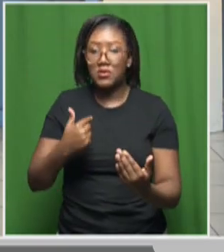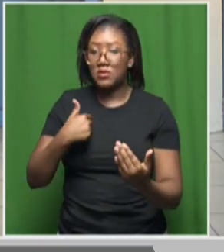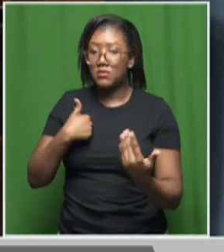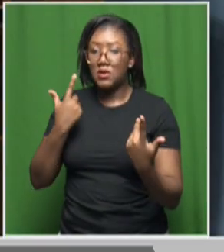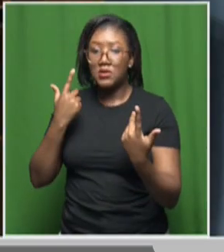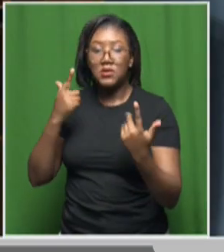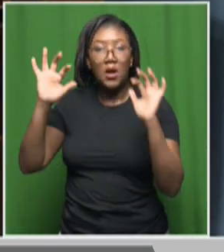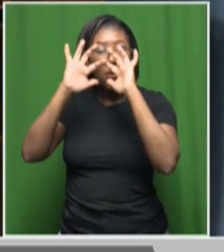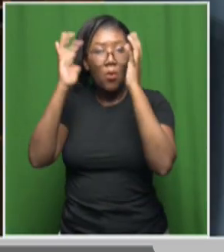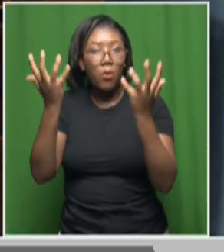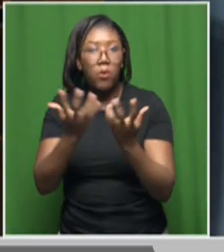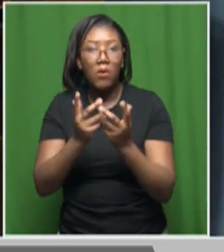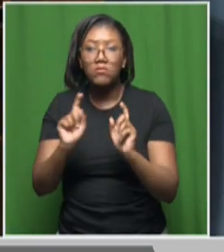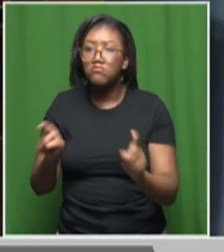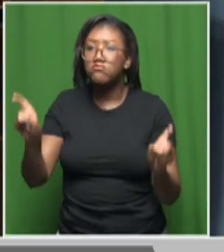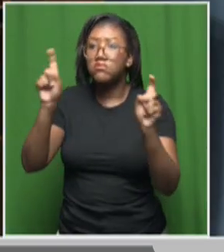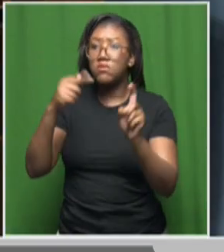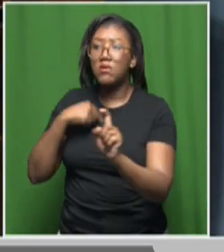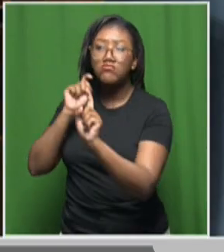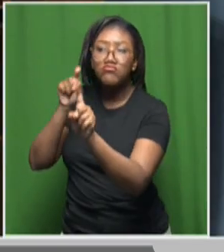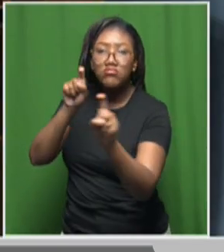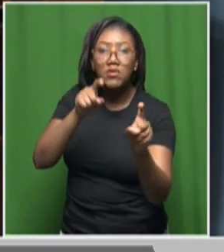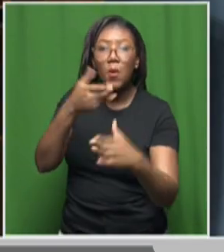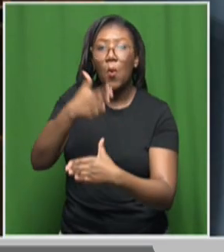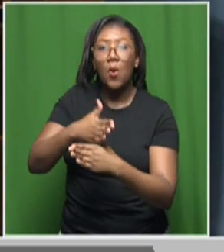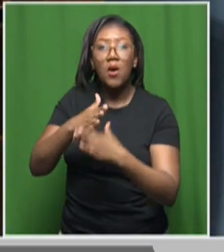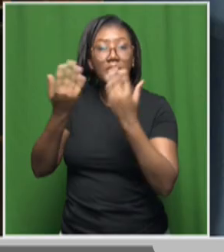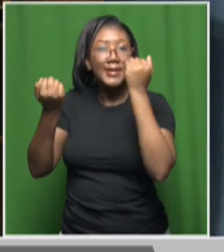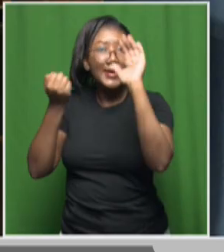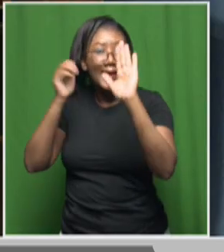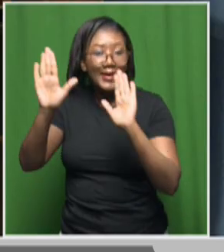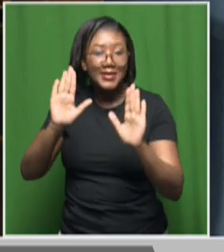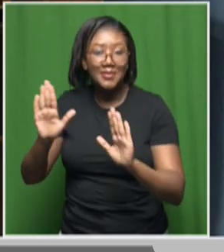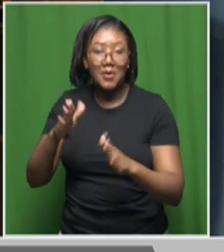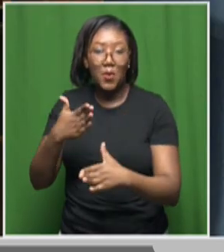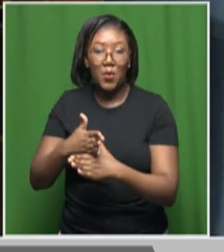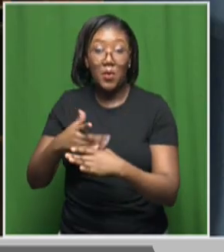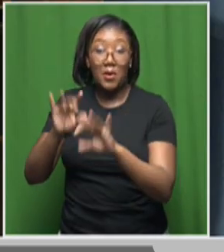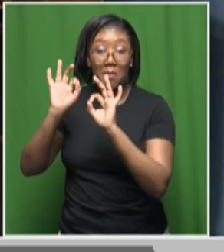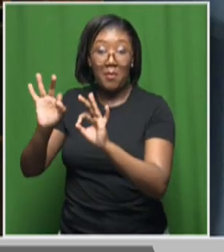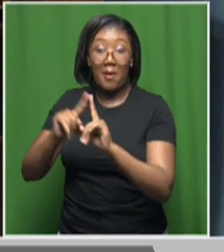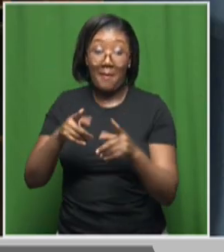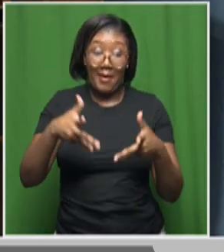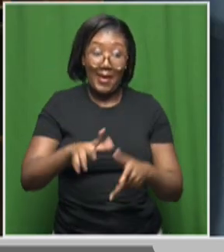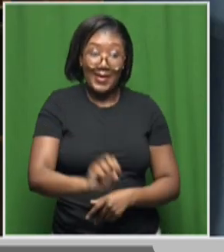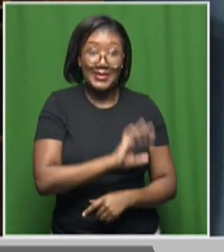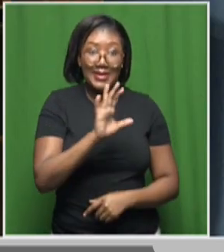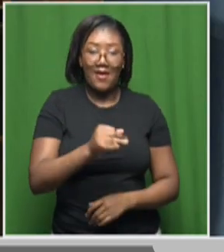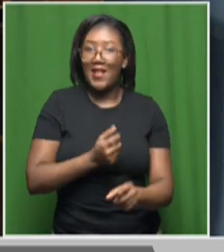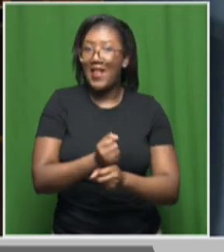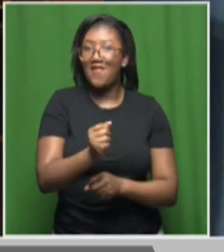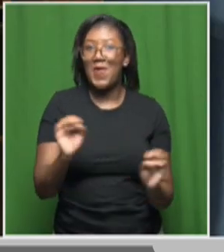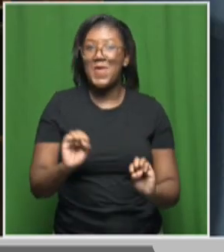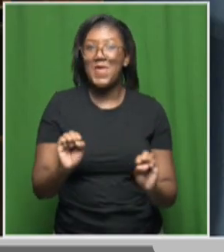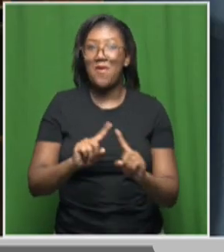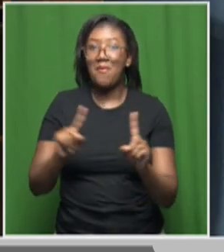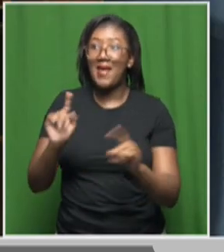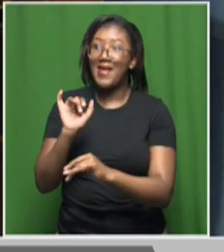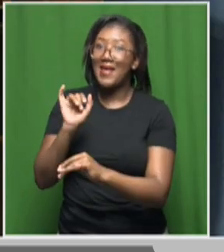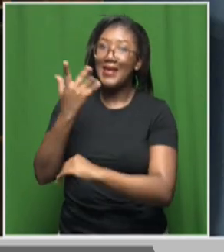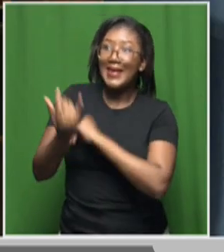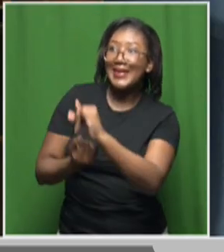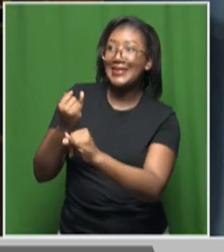else in the world and throughout the country, and never at home, hence then this full